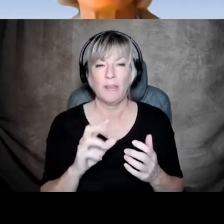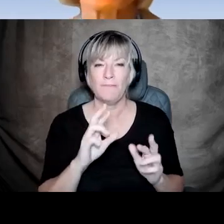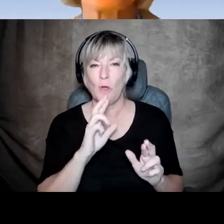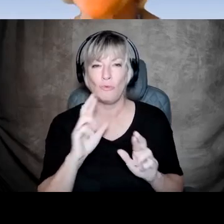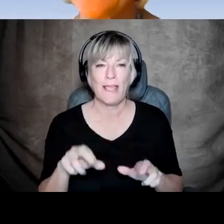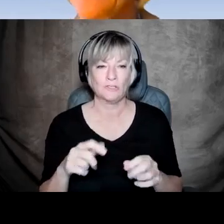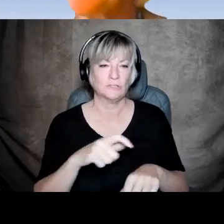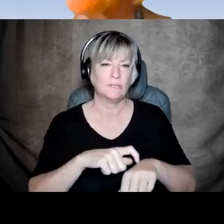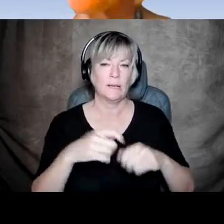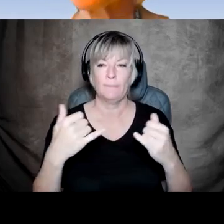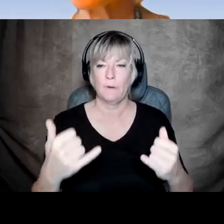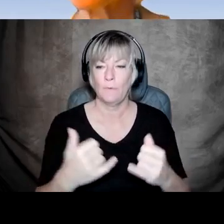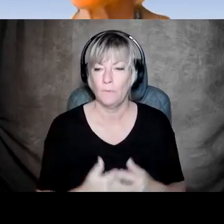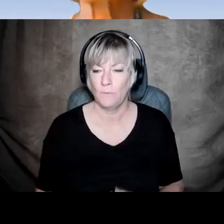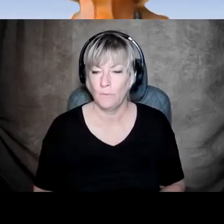reaction.